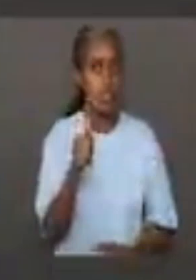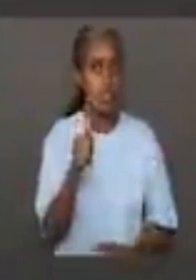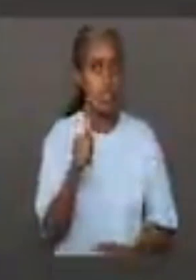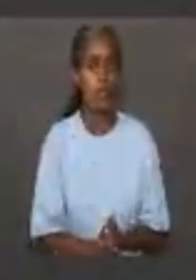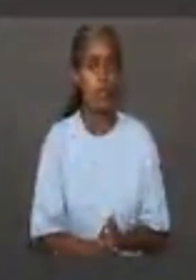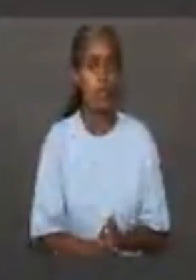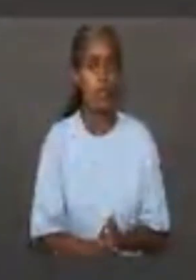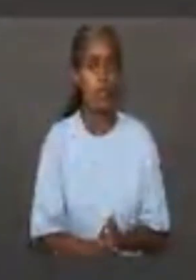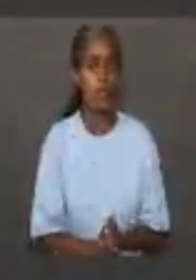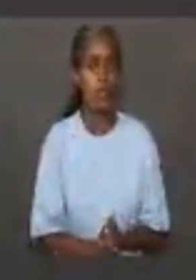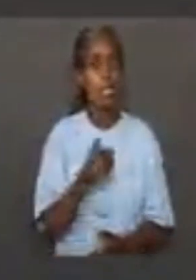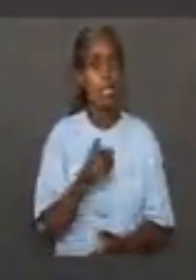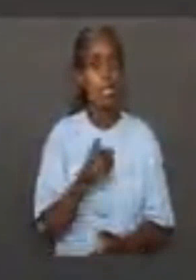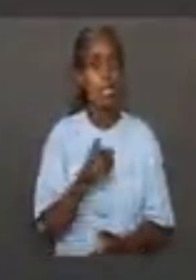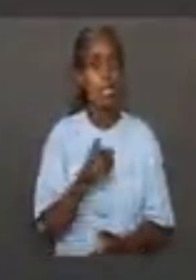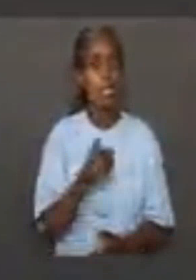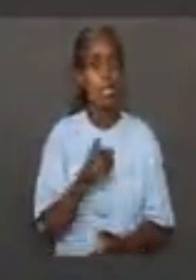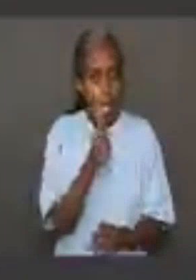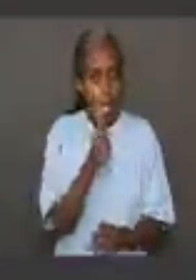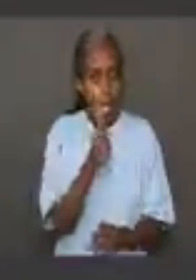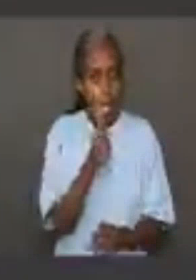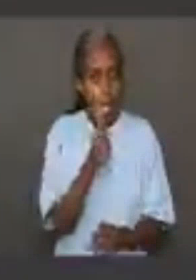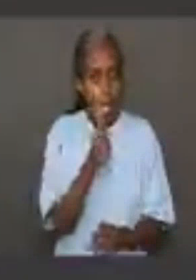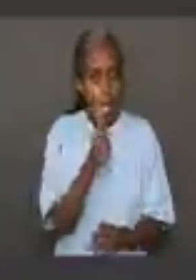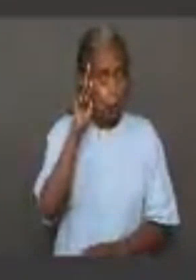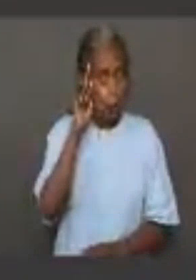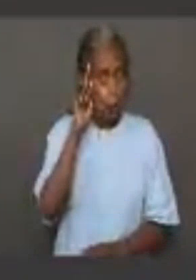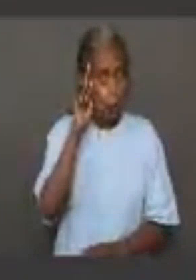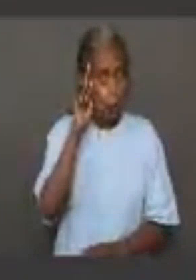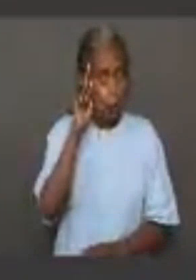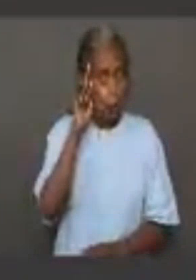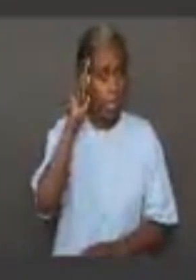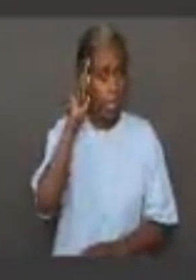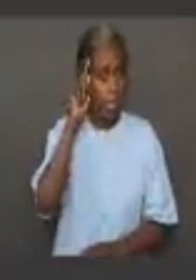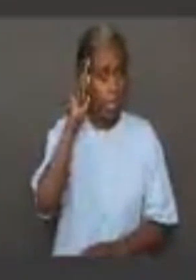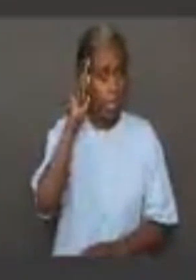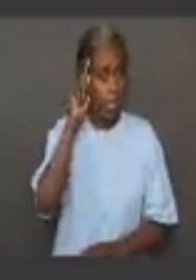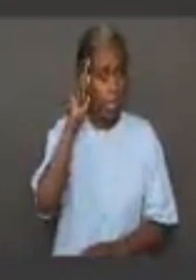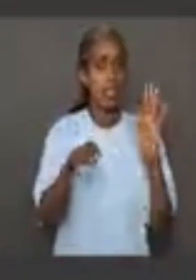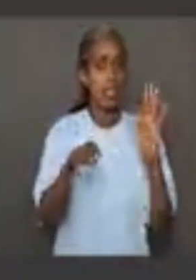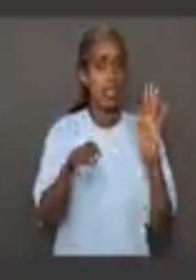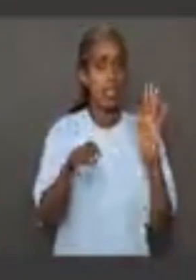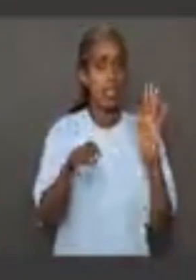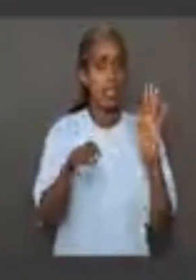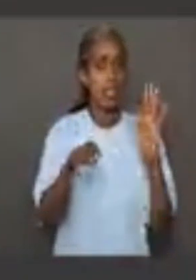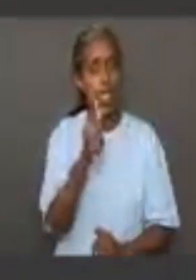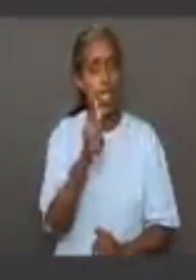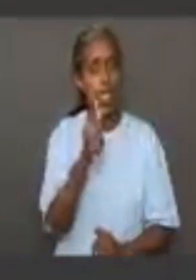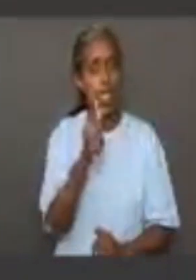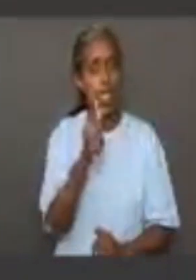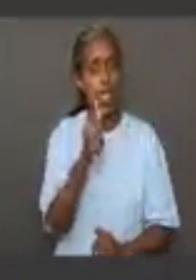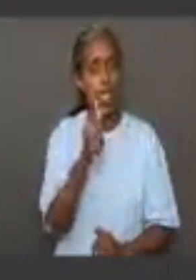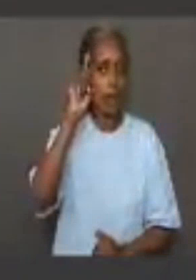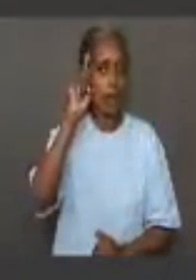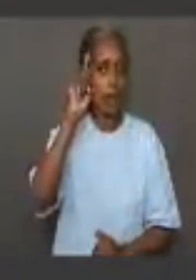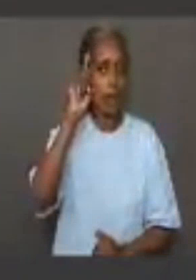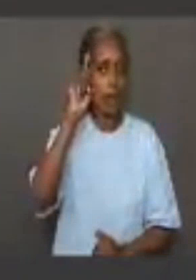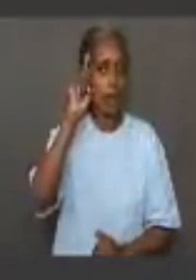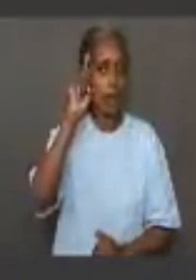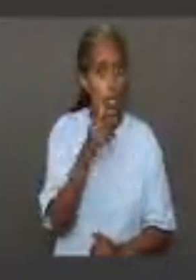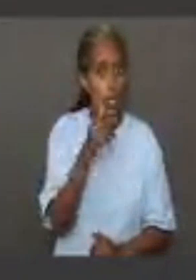absolute complement of A is denoted by A prime or